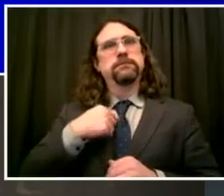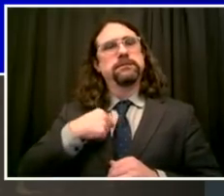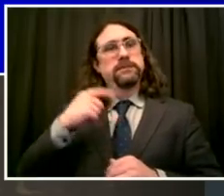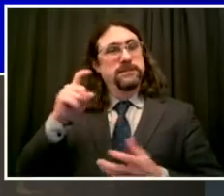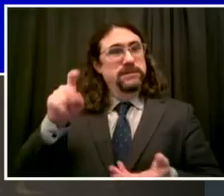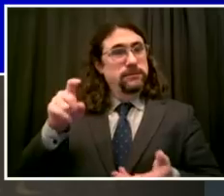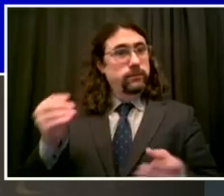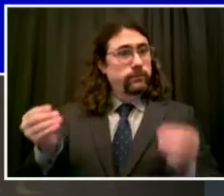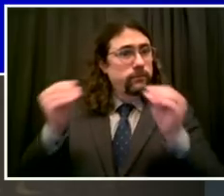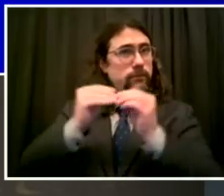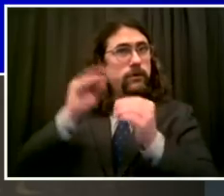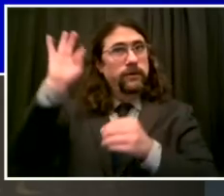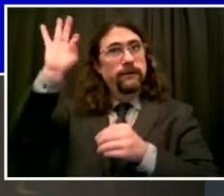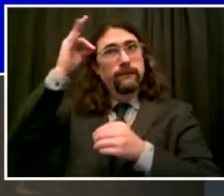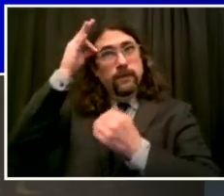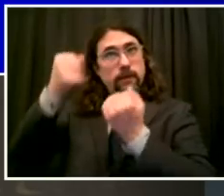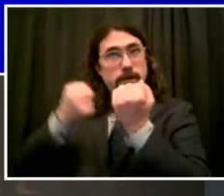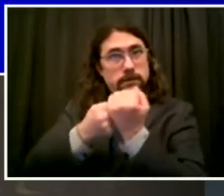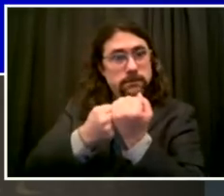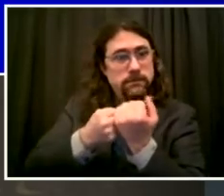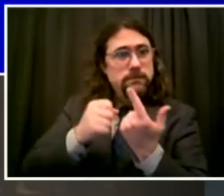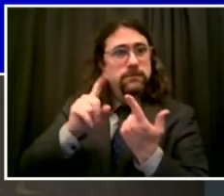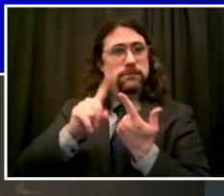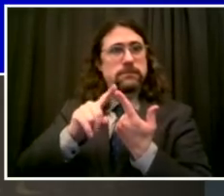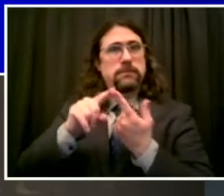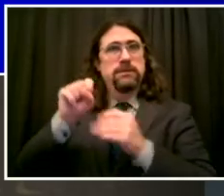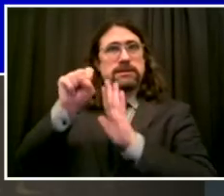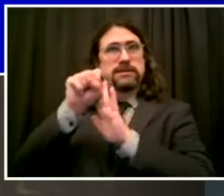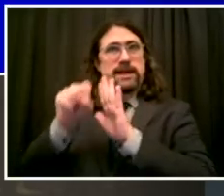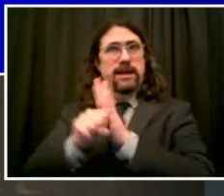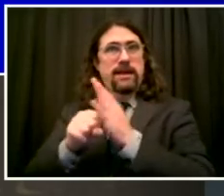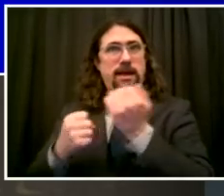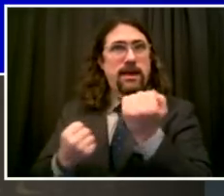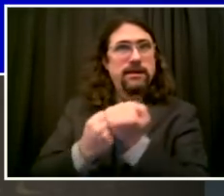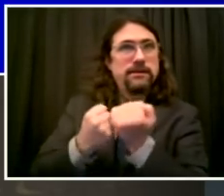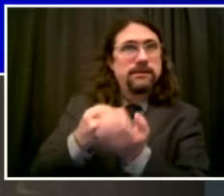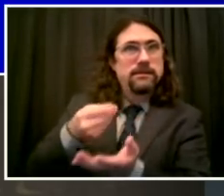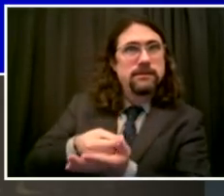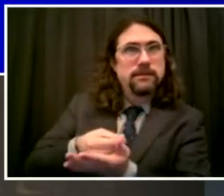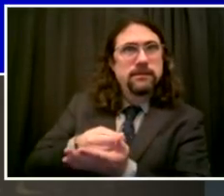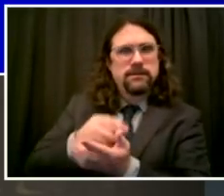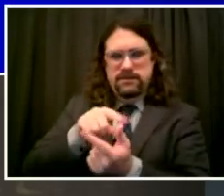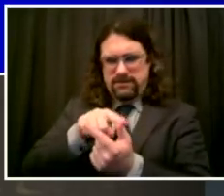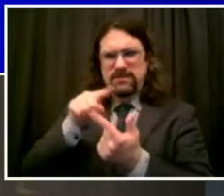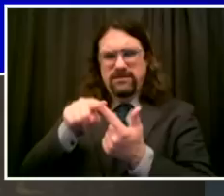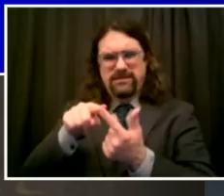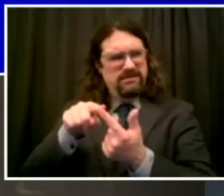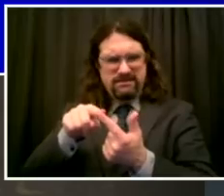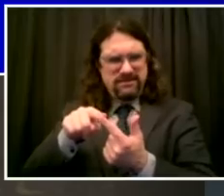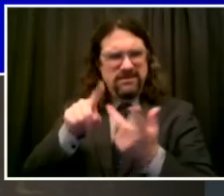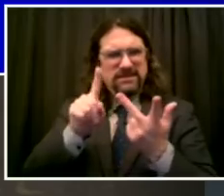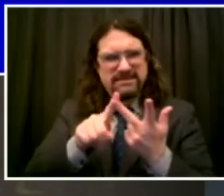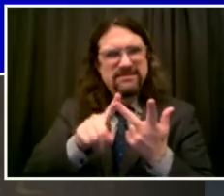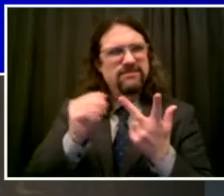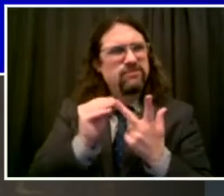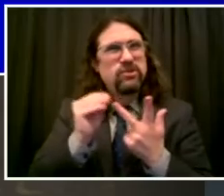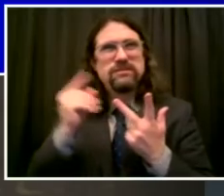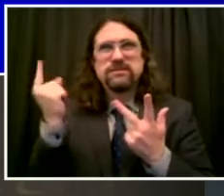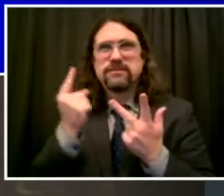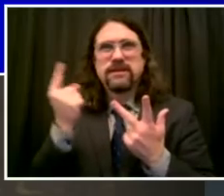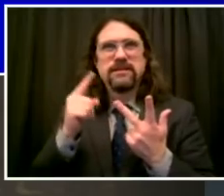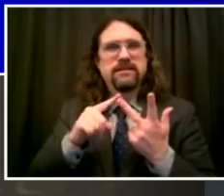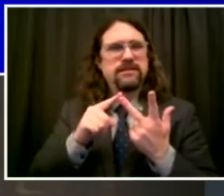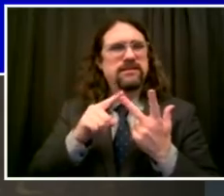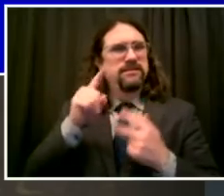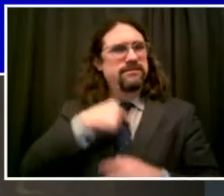business, but we're going to have to do some things differently to find a whole new type of support for small businesses